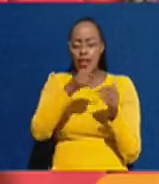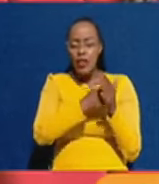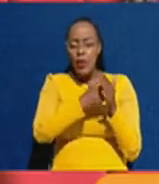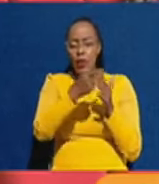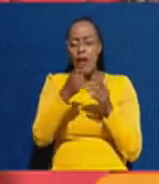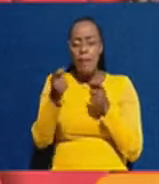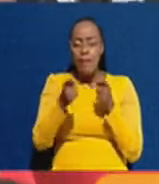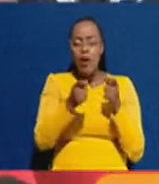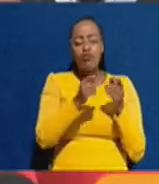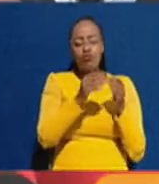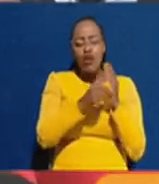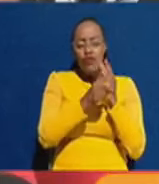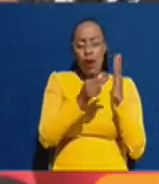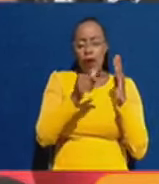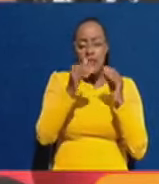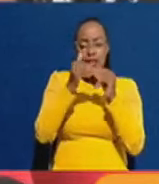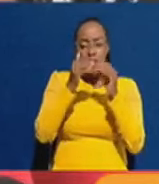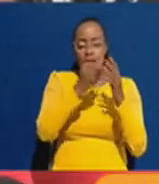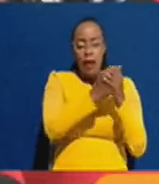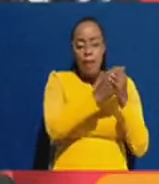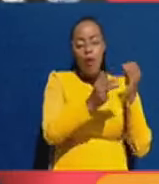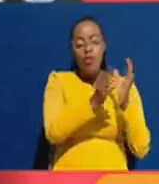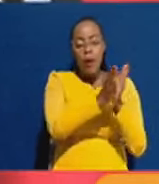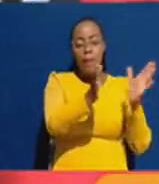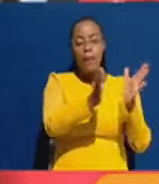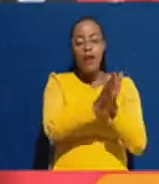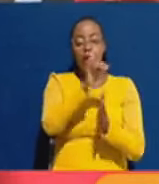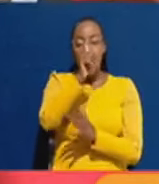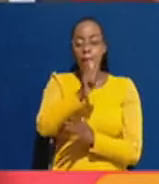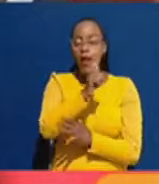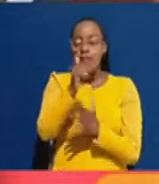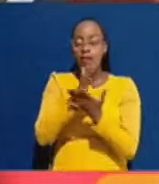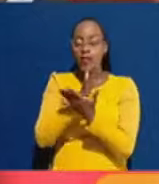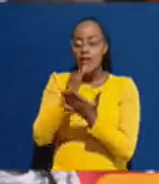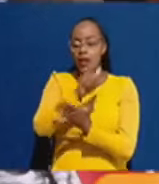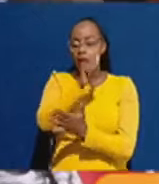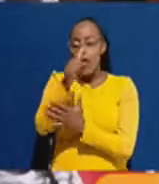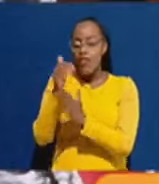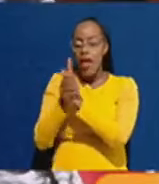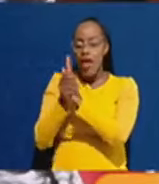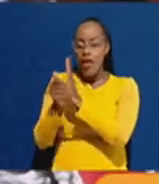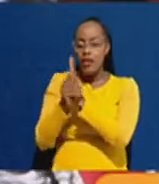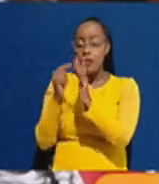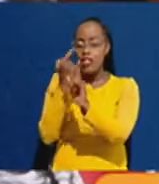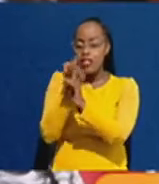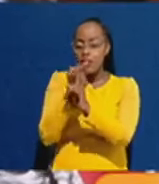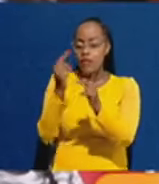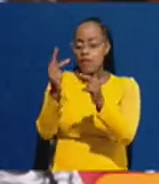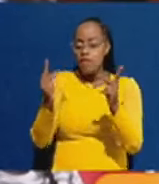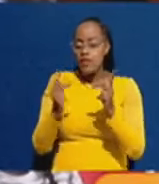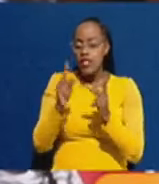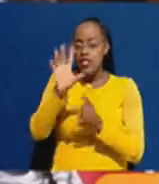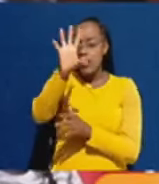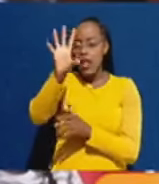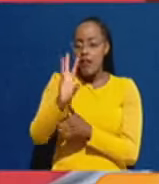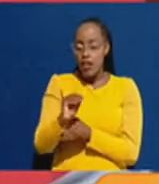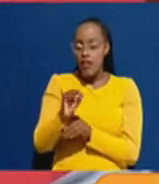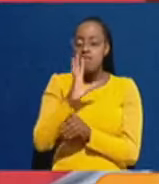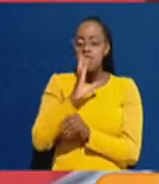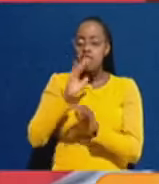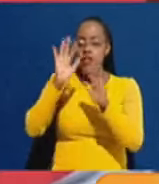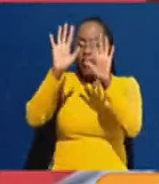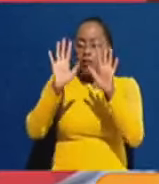attracted prominent leaders from both the public and private sectors, along with experts hailing from across Africa who spoke on the